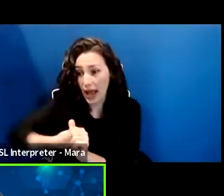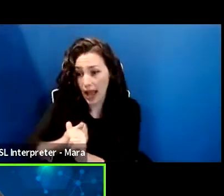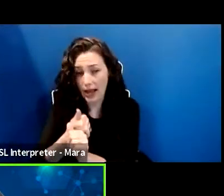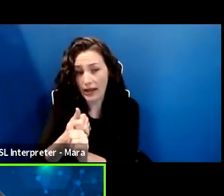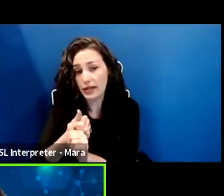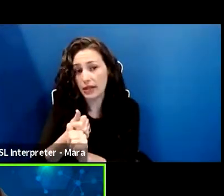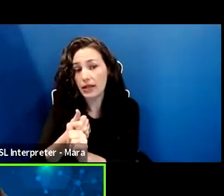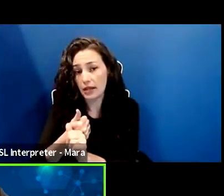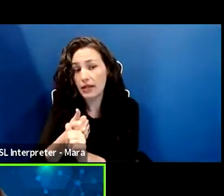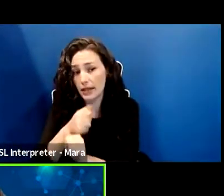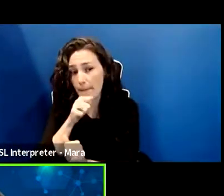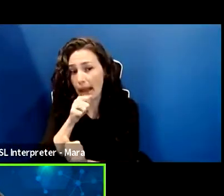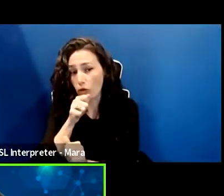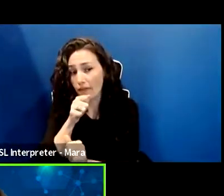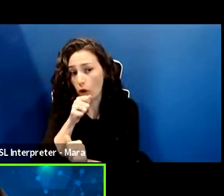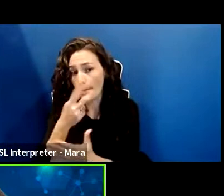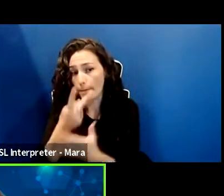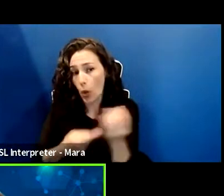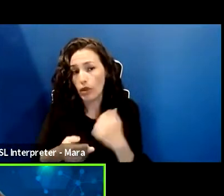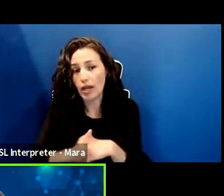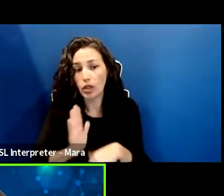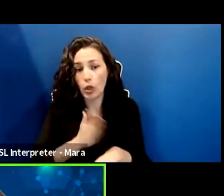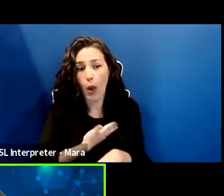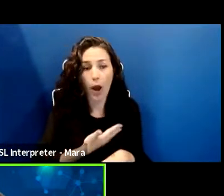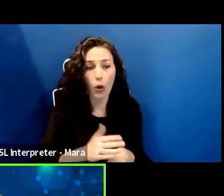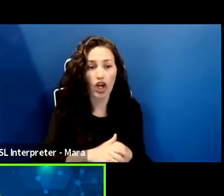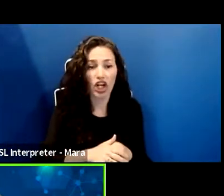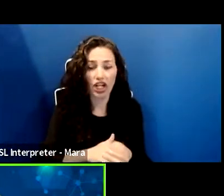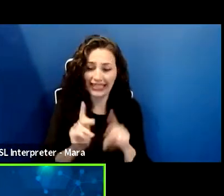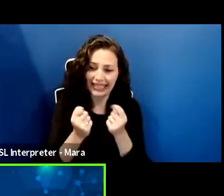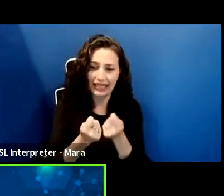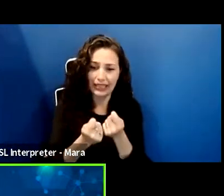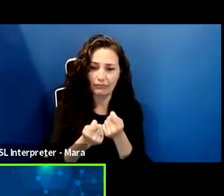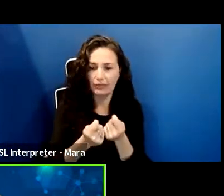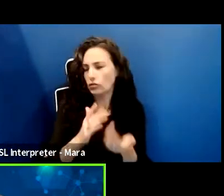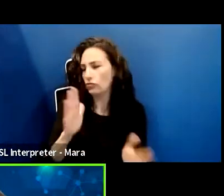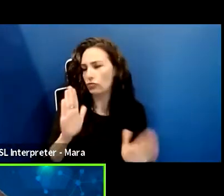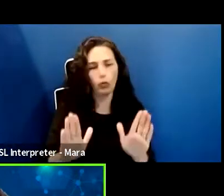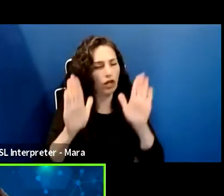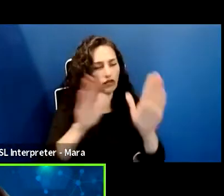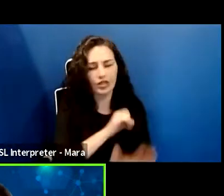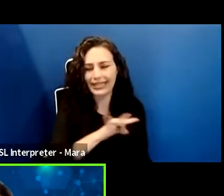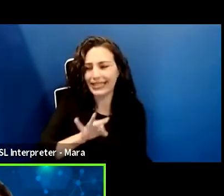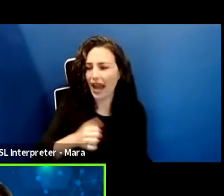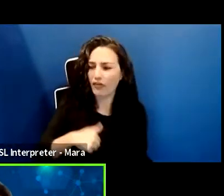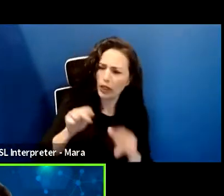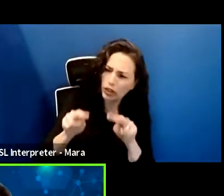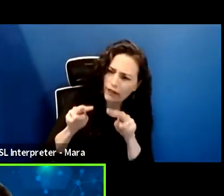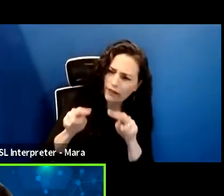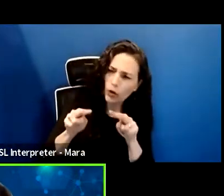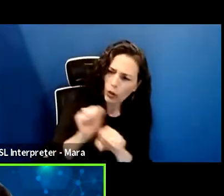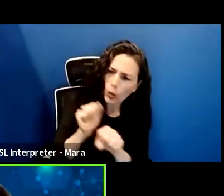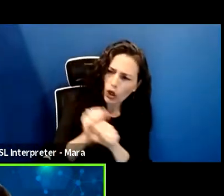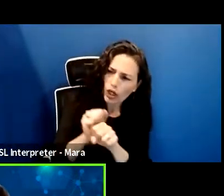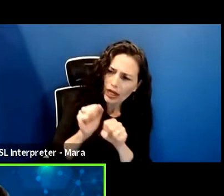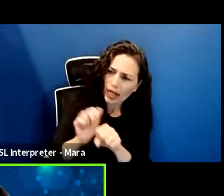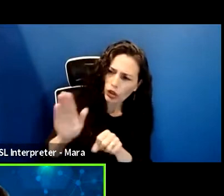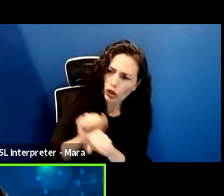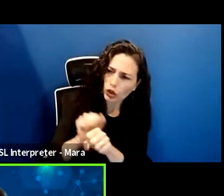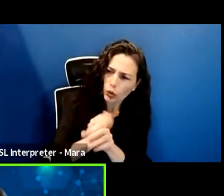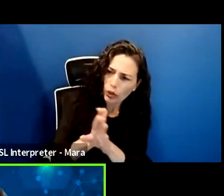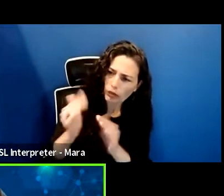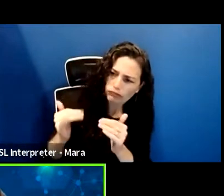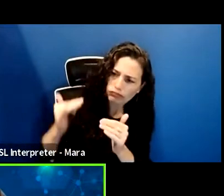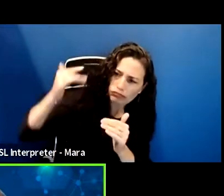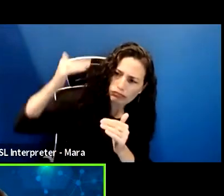microphone. And our team here, our great staff team, really looks forward to working with you as your career takes off. We are joined by